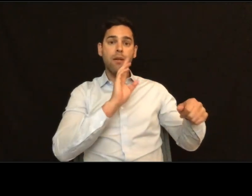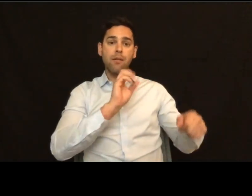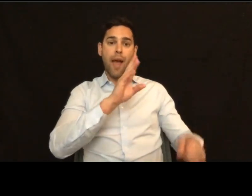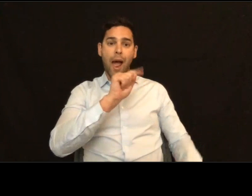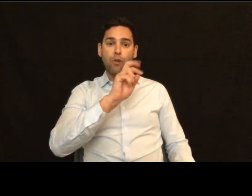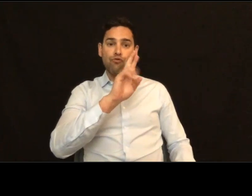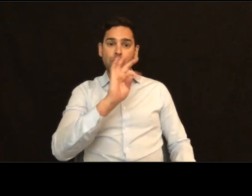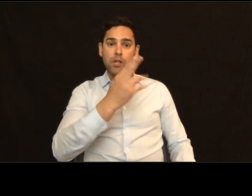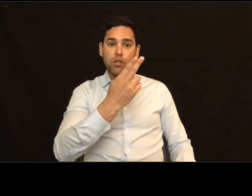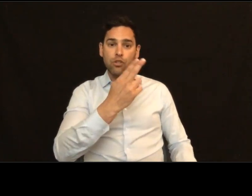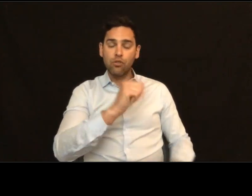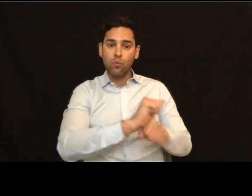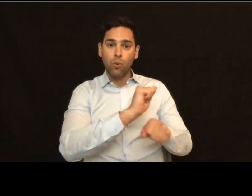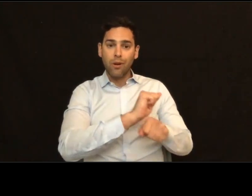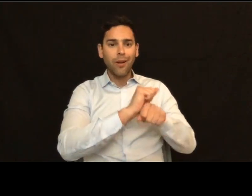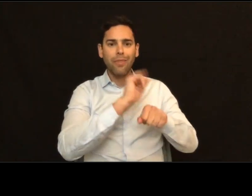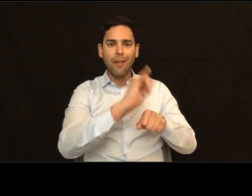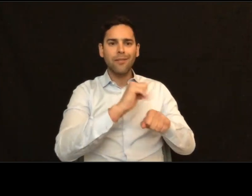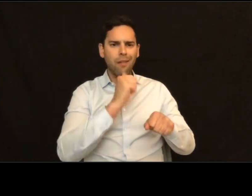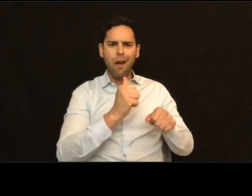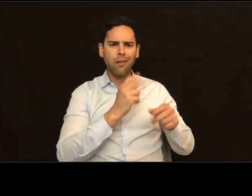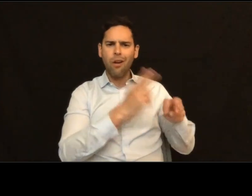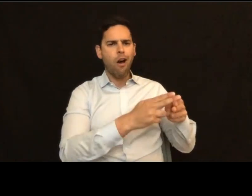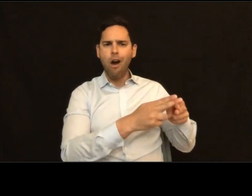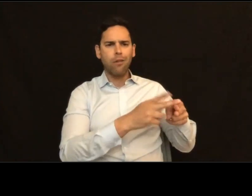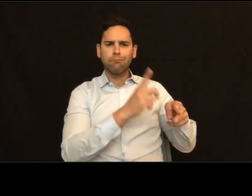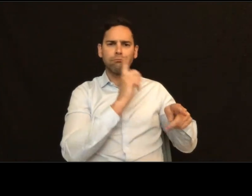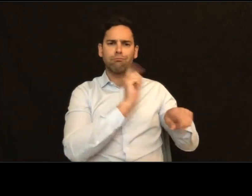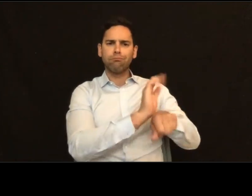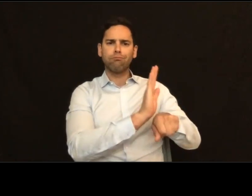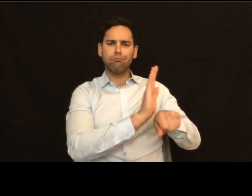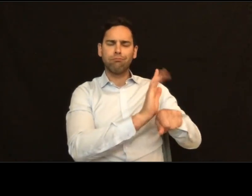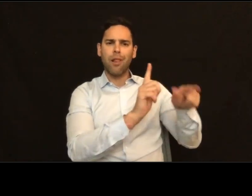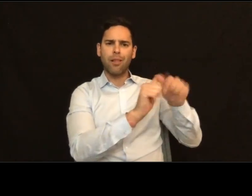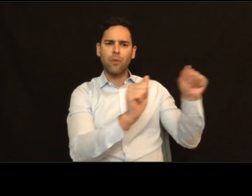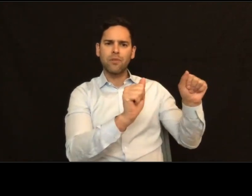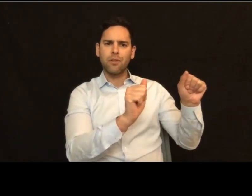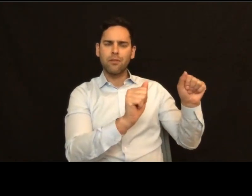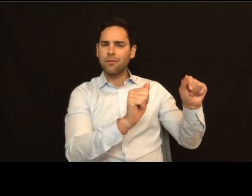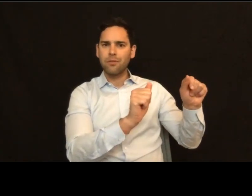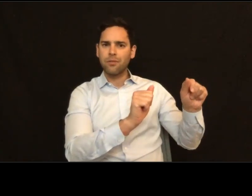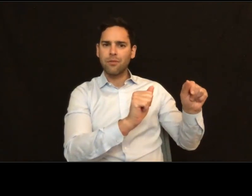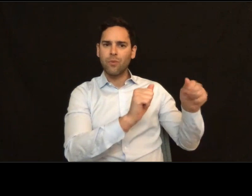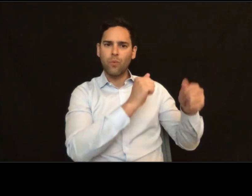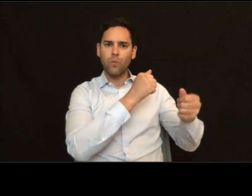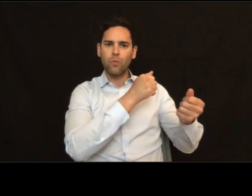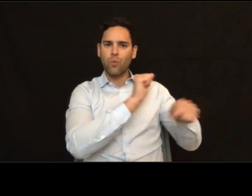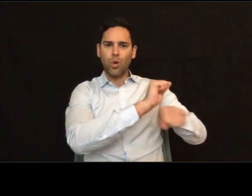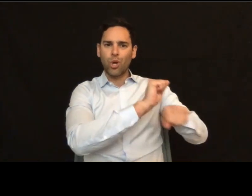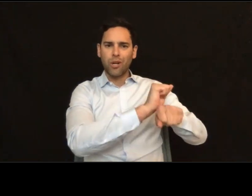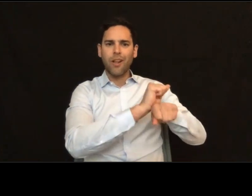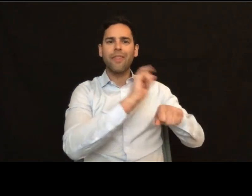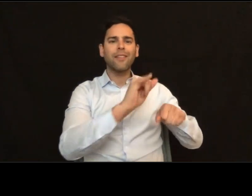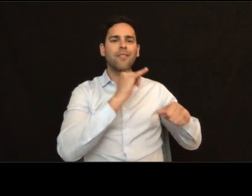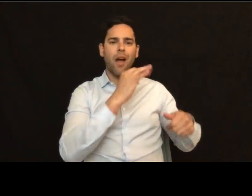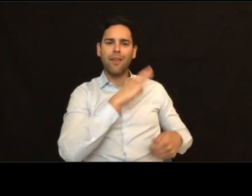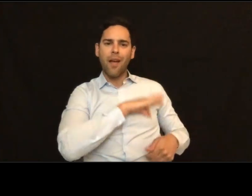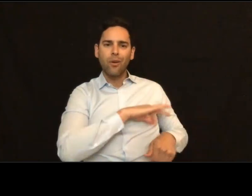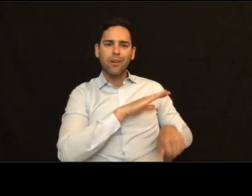legitimate linguistics work. It doesn't really get counted towards tenure track positions. You don't see it listed on